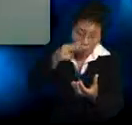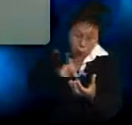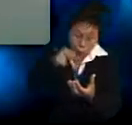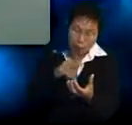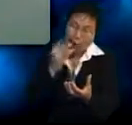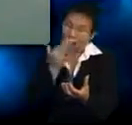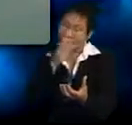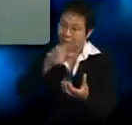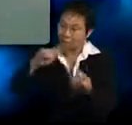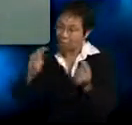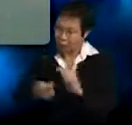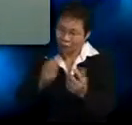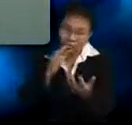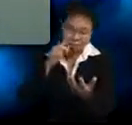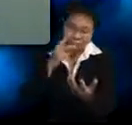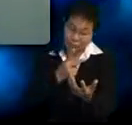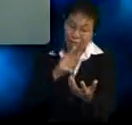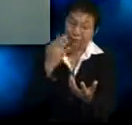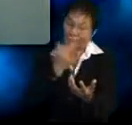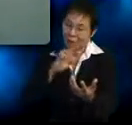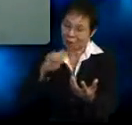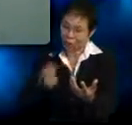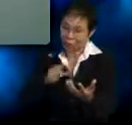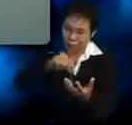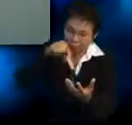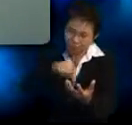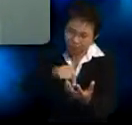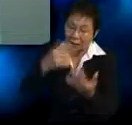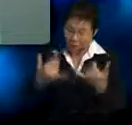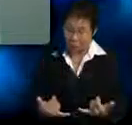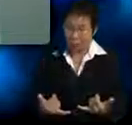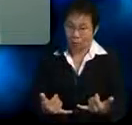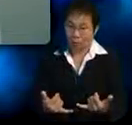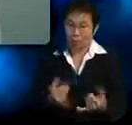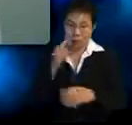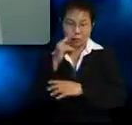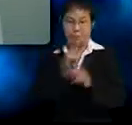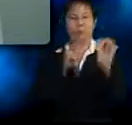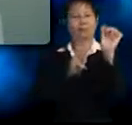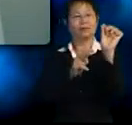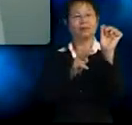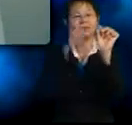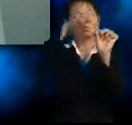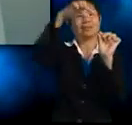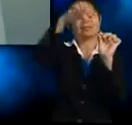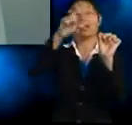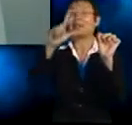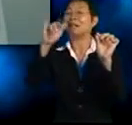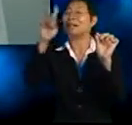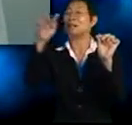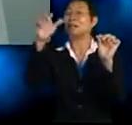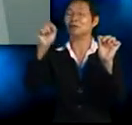Observe the color change on the litmus paper. Now, we can see that the litmus